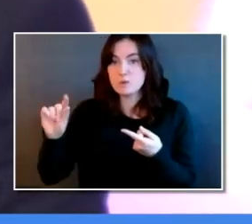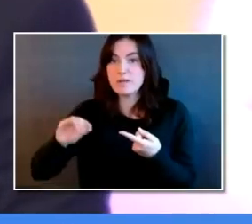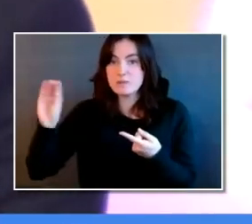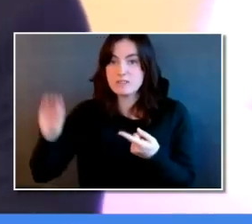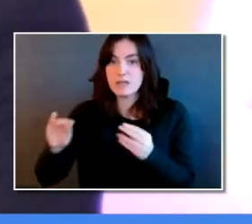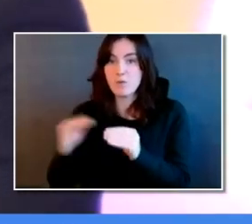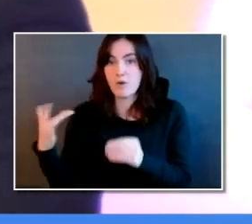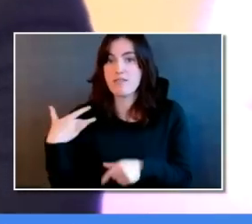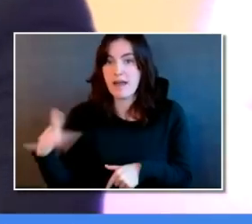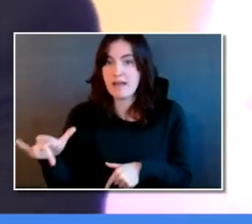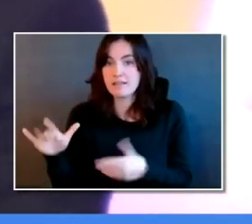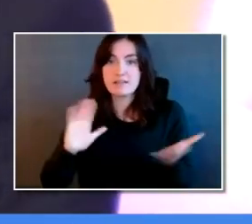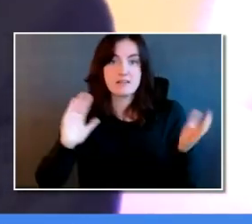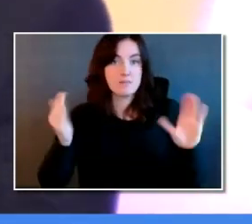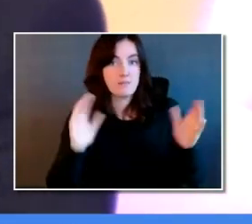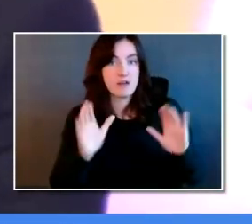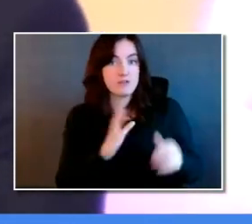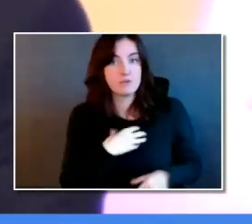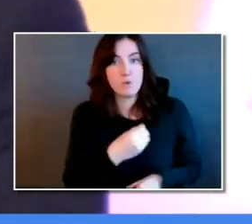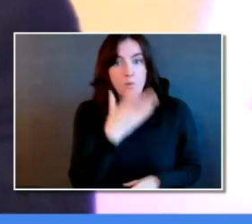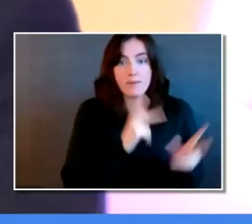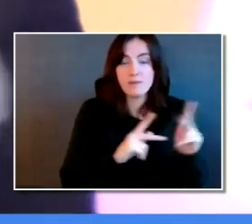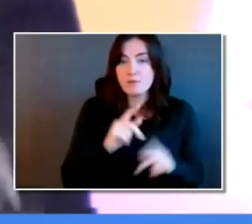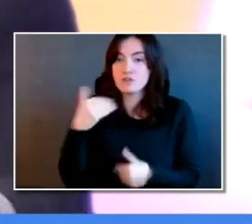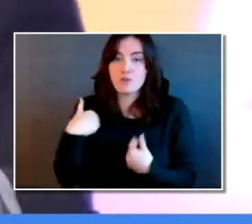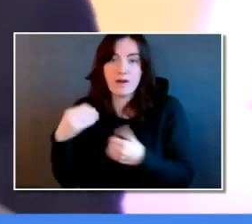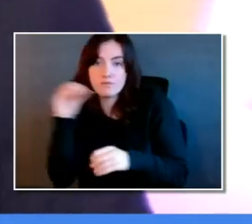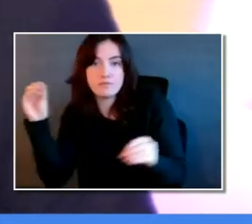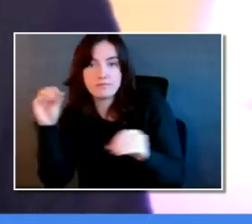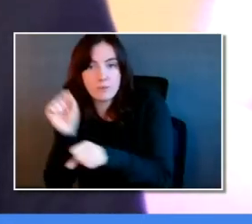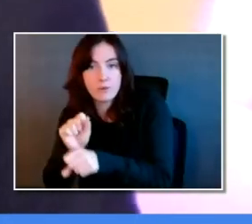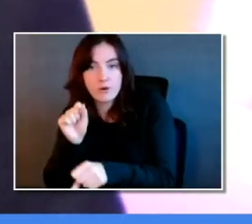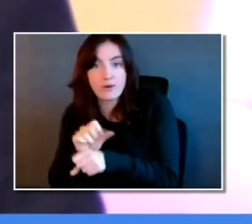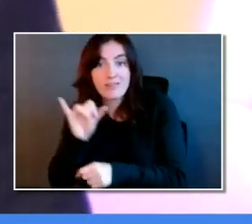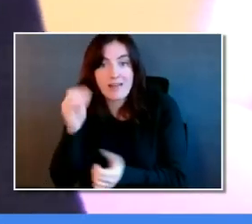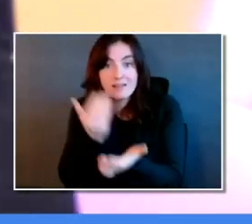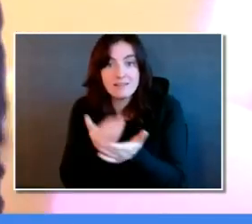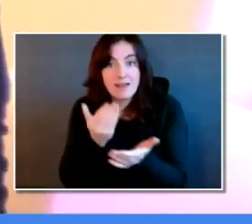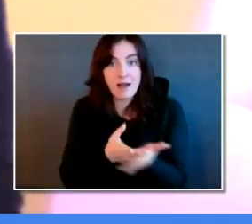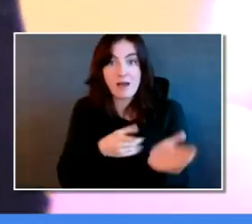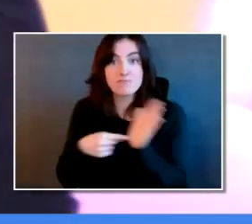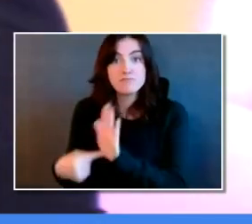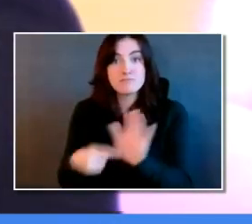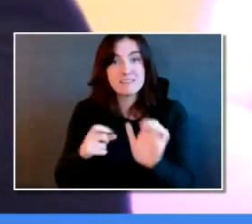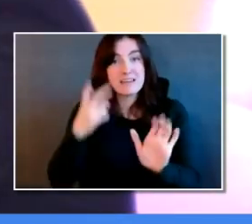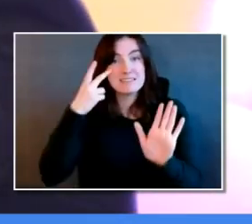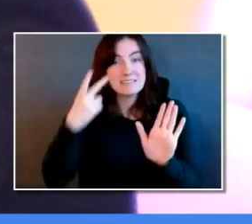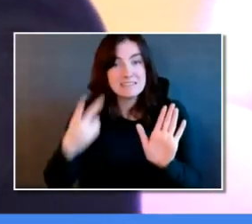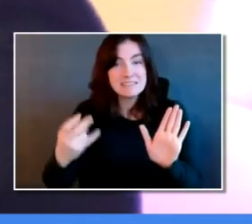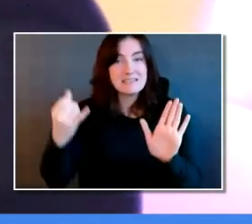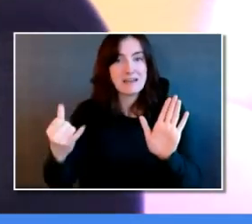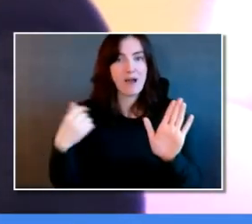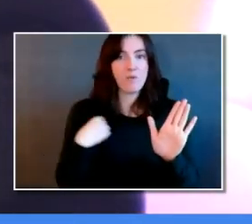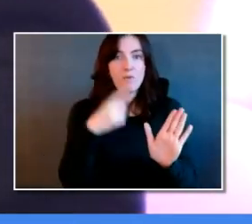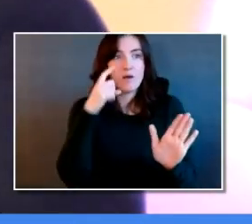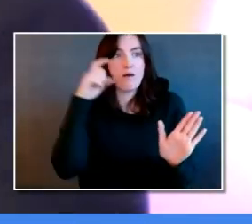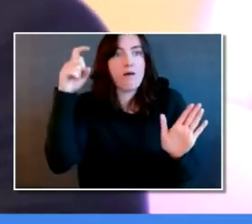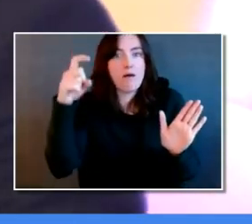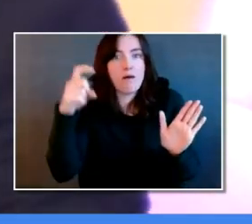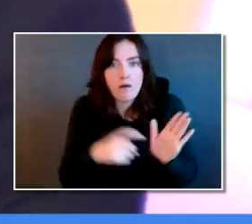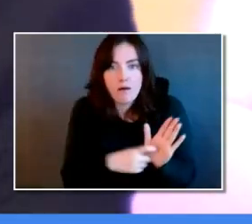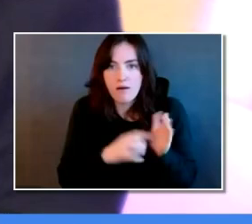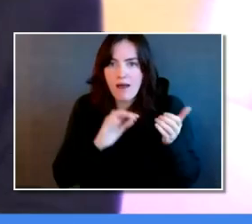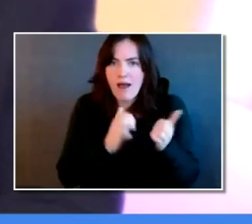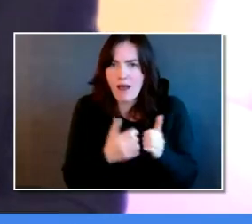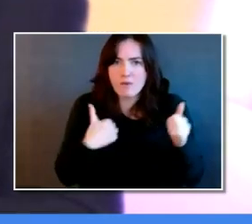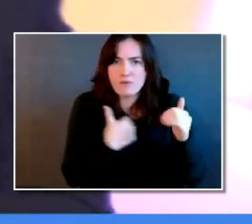than comparable white folks to be out of work. That data exists now, and it compels us to think about how to remedy those gaps.